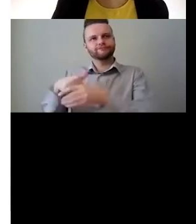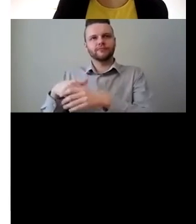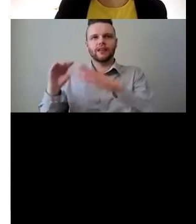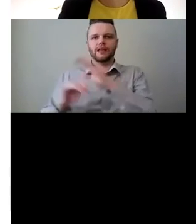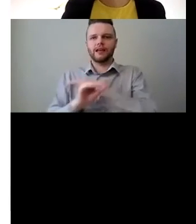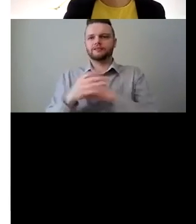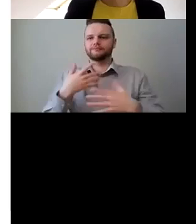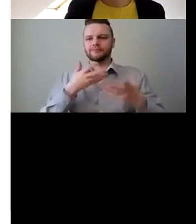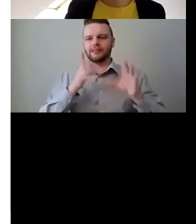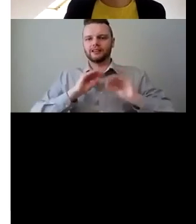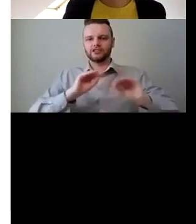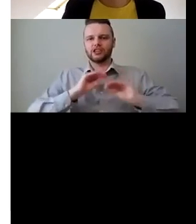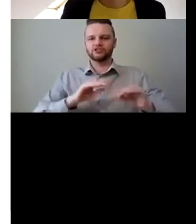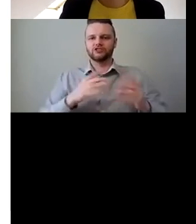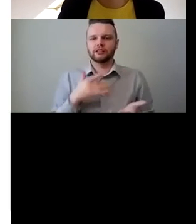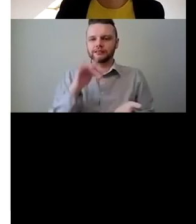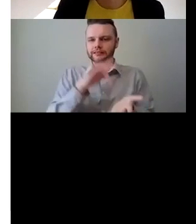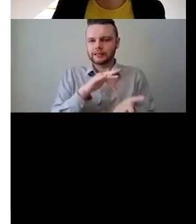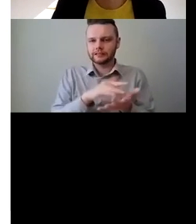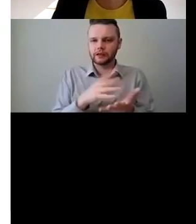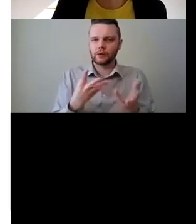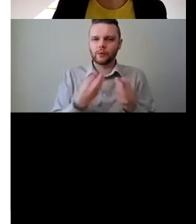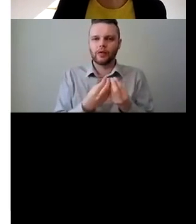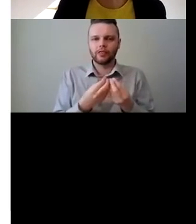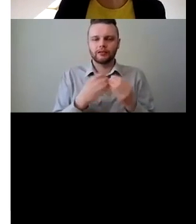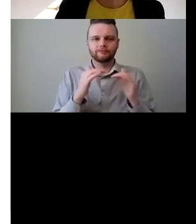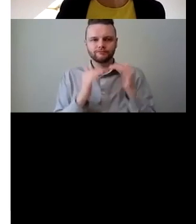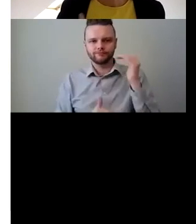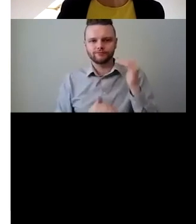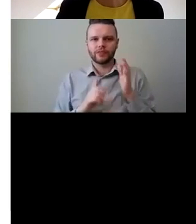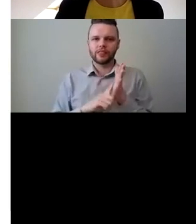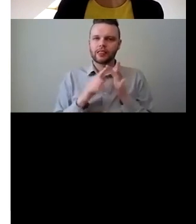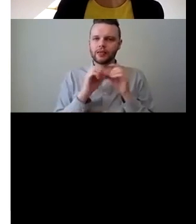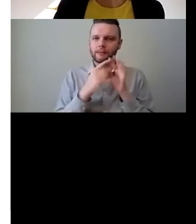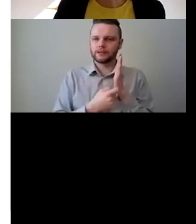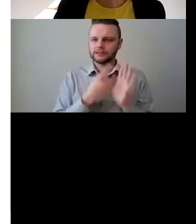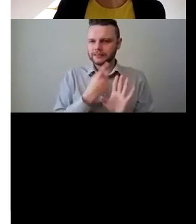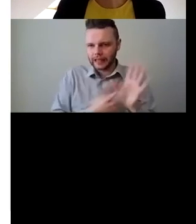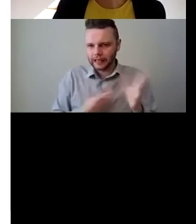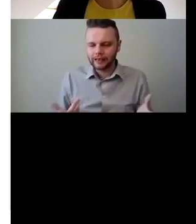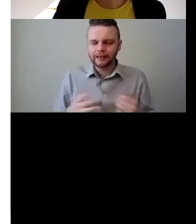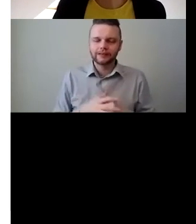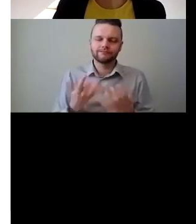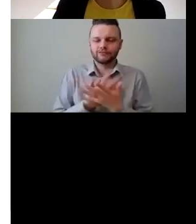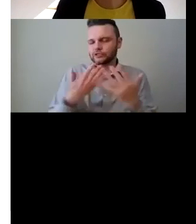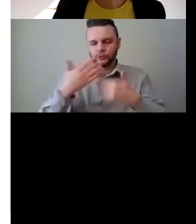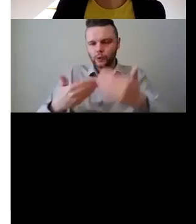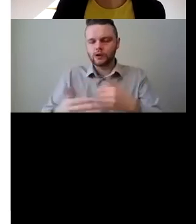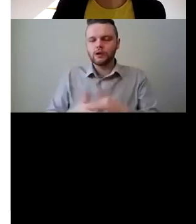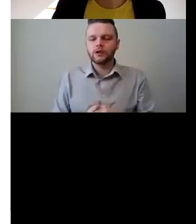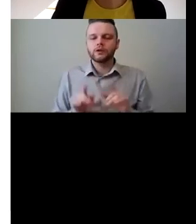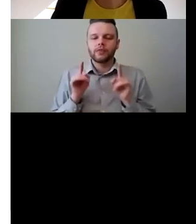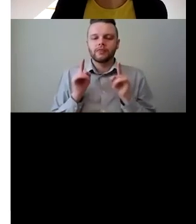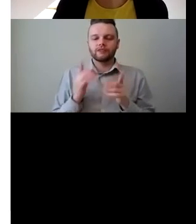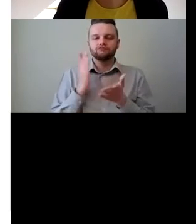a educational center with deprivation of liberty and so on. So that's actually